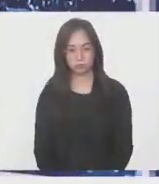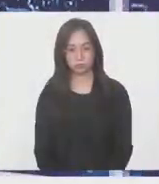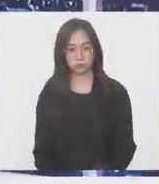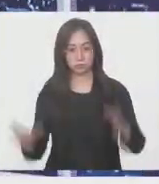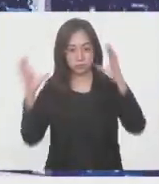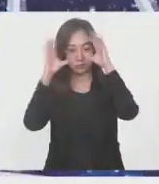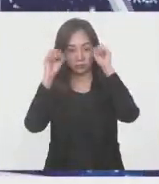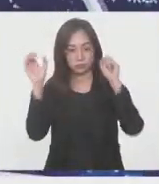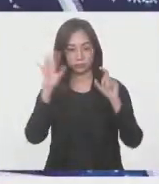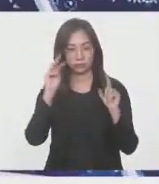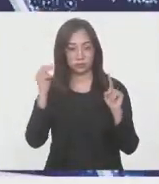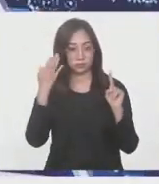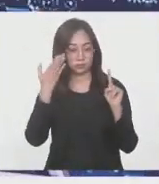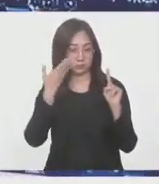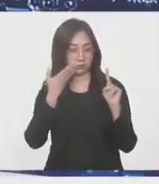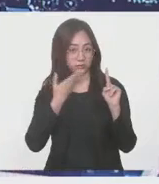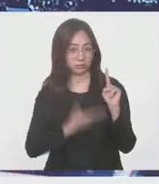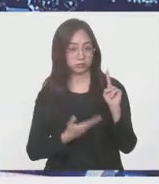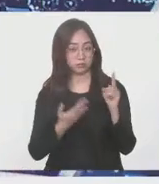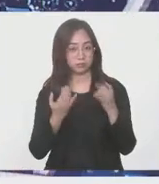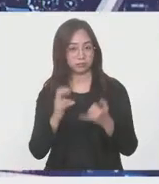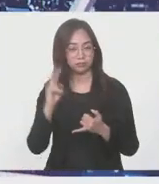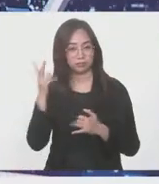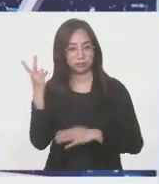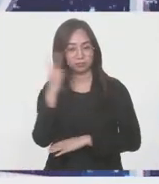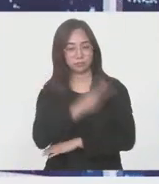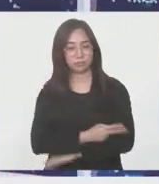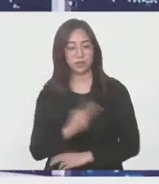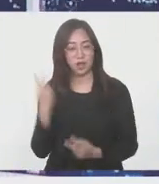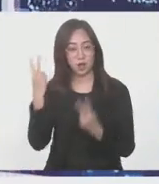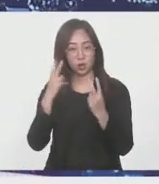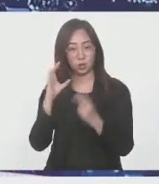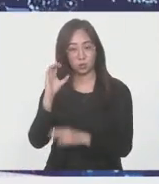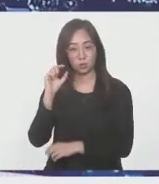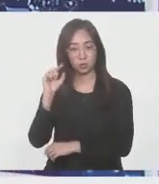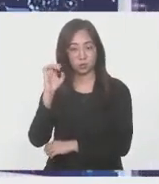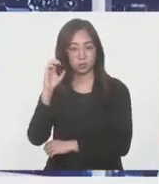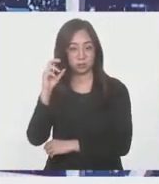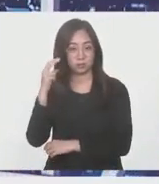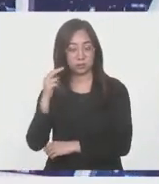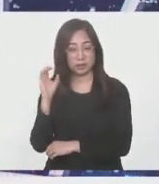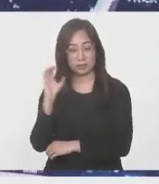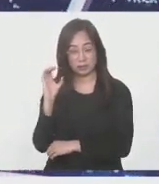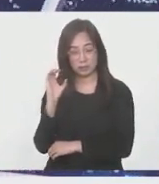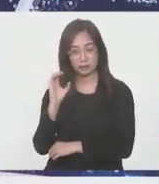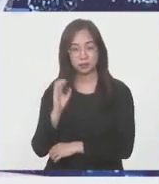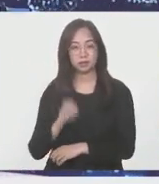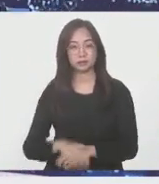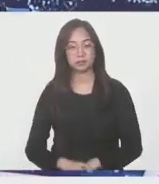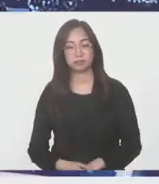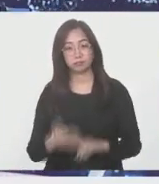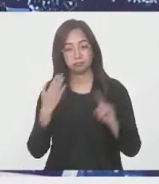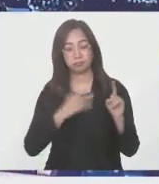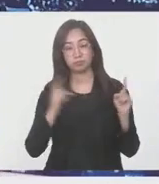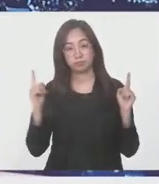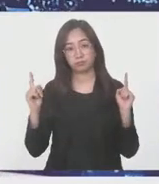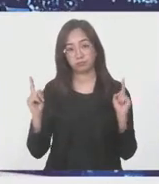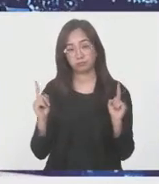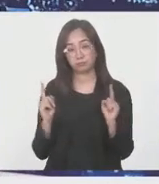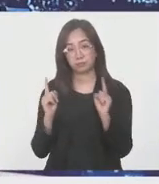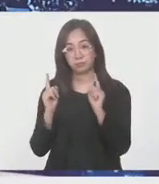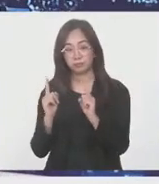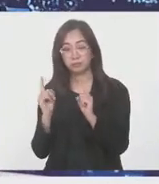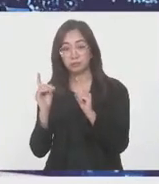President Ferdinand Marcos Jr. is on the second day of his state visit to Czech Republic. The chief executive has met with his